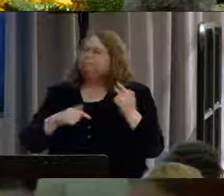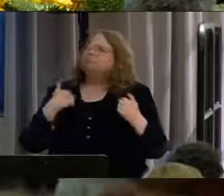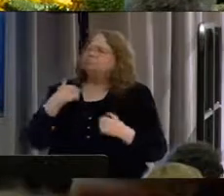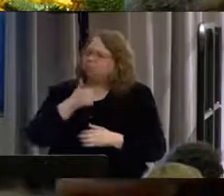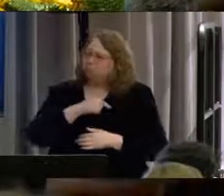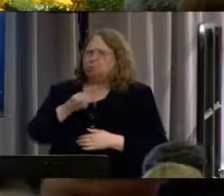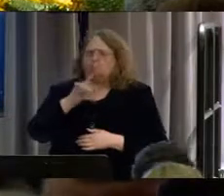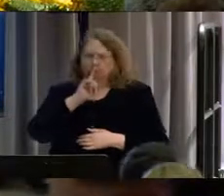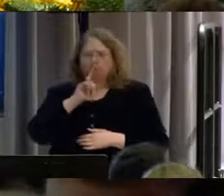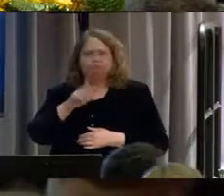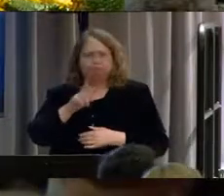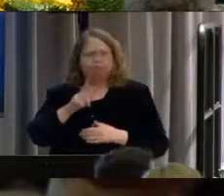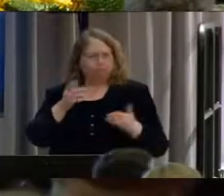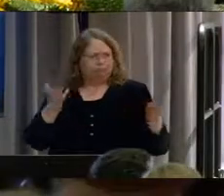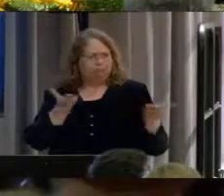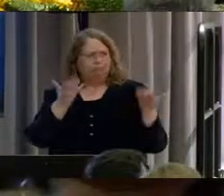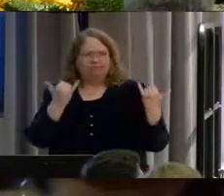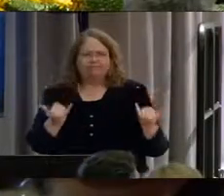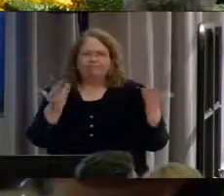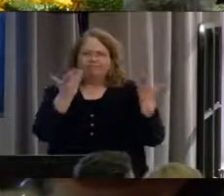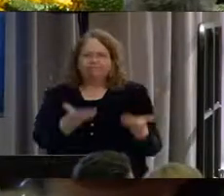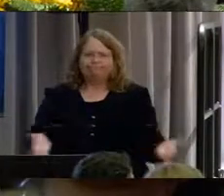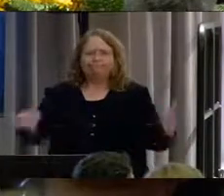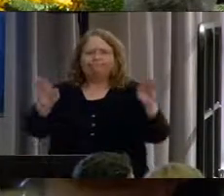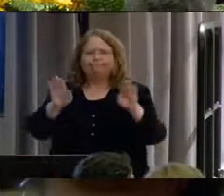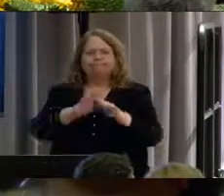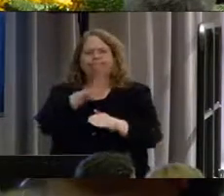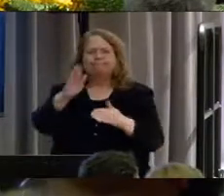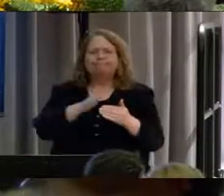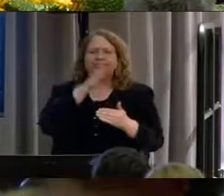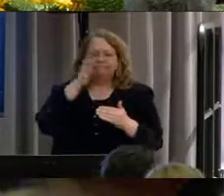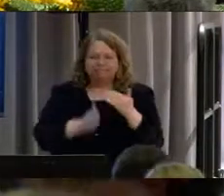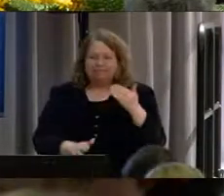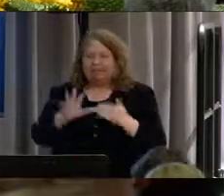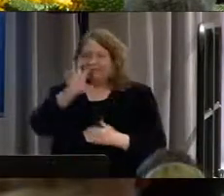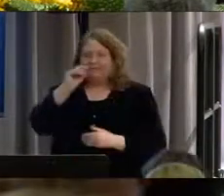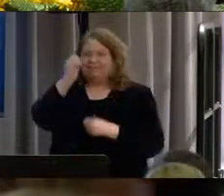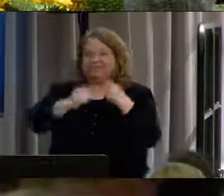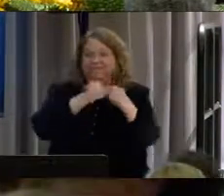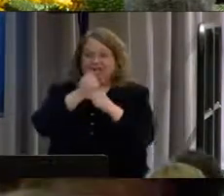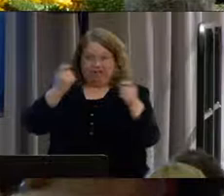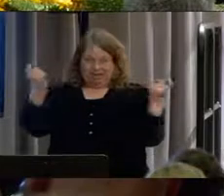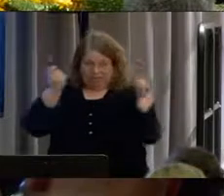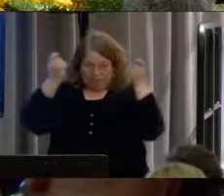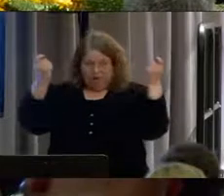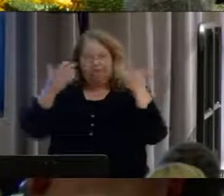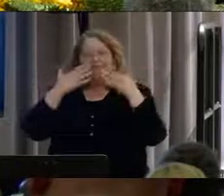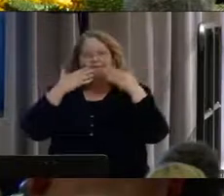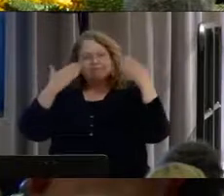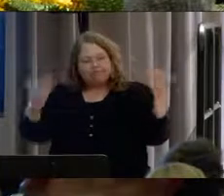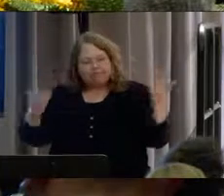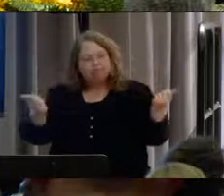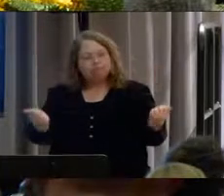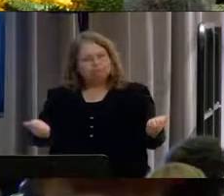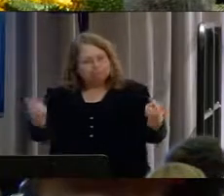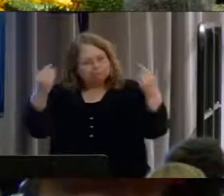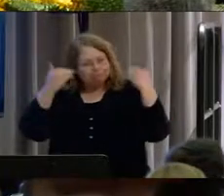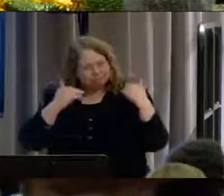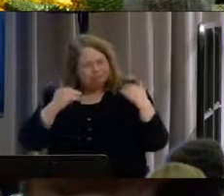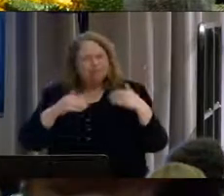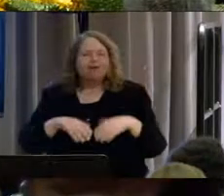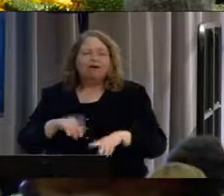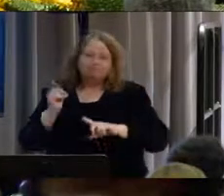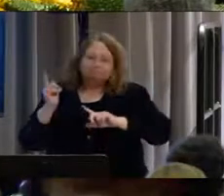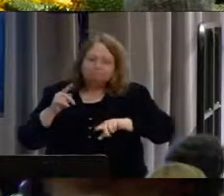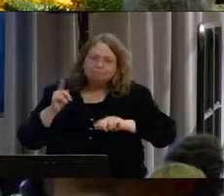actually are, as we close out our 50 years celebration. Thank you all for attending. I know it's been,